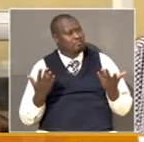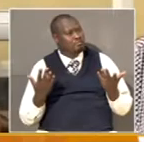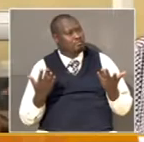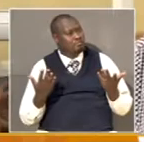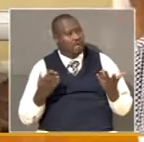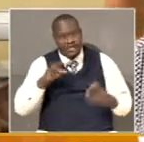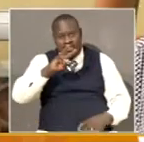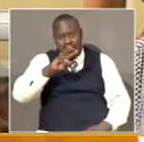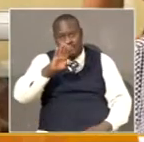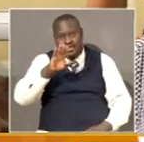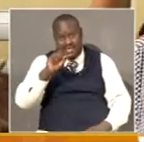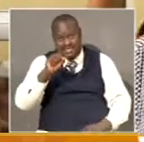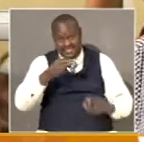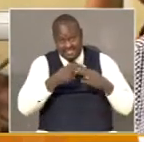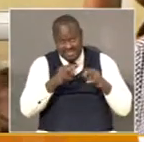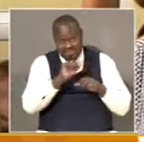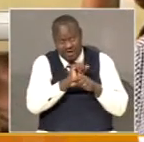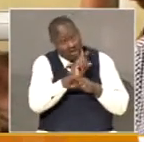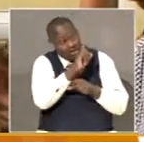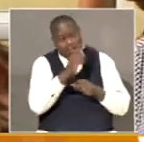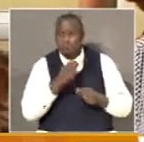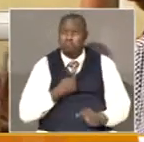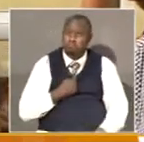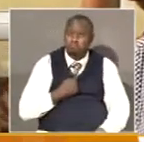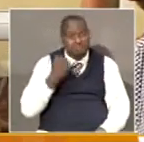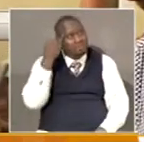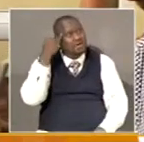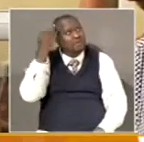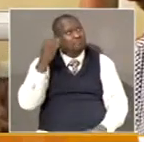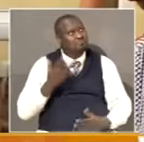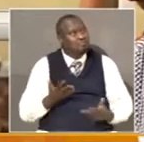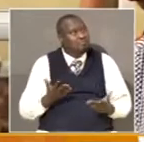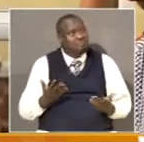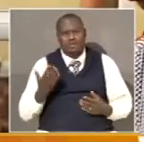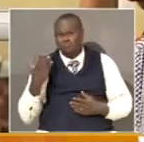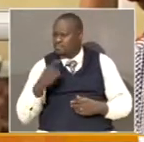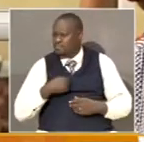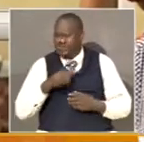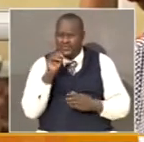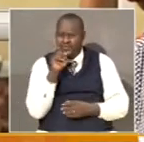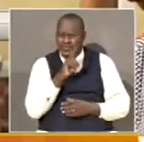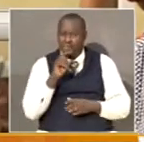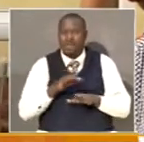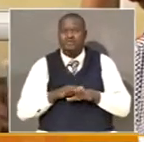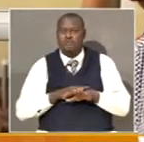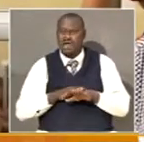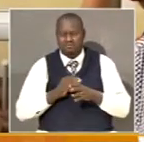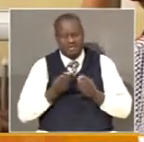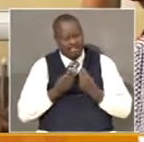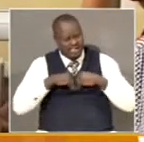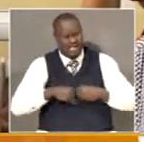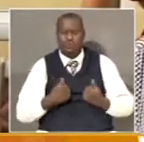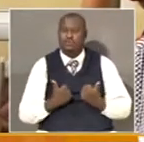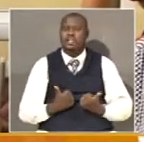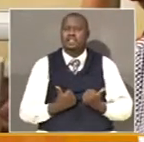that's when WBS opened up, and I thought, because I was very conversant with the language and I